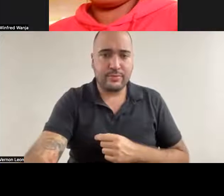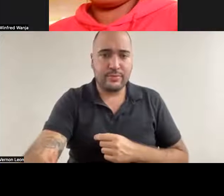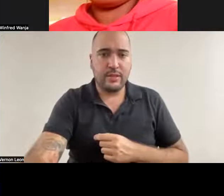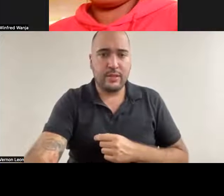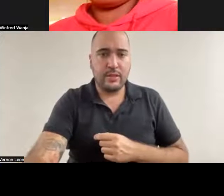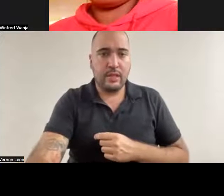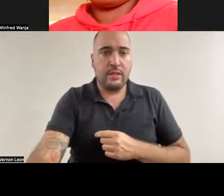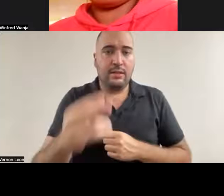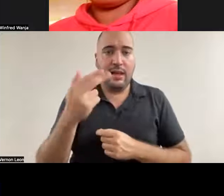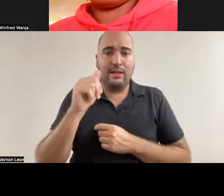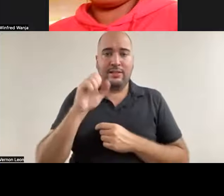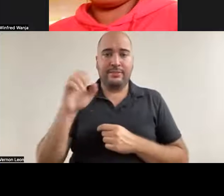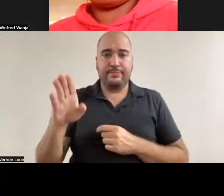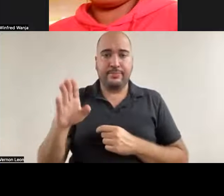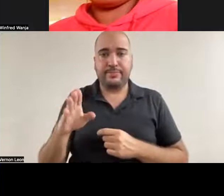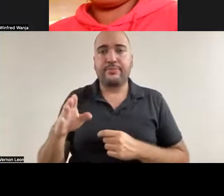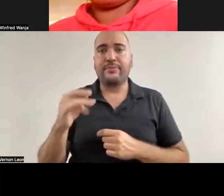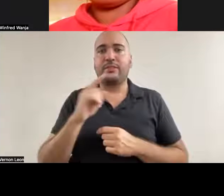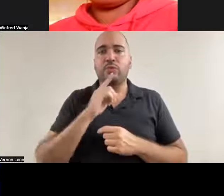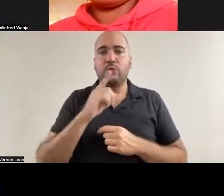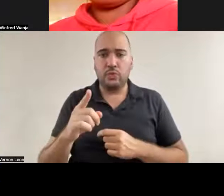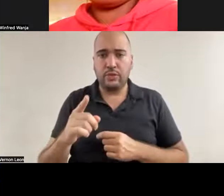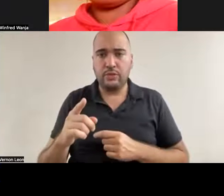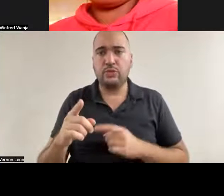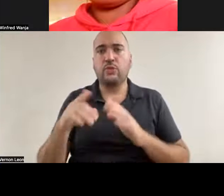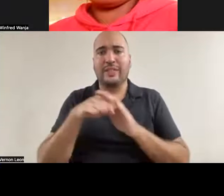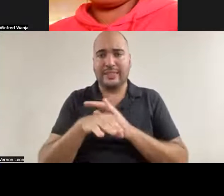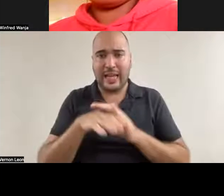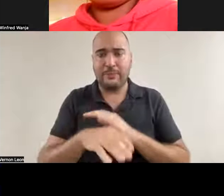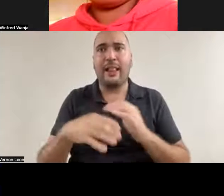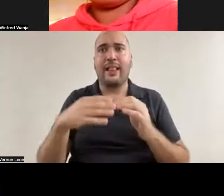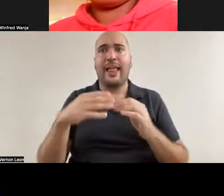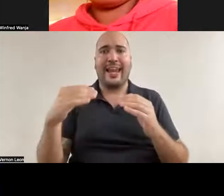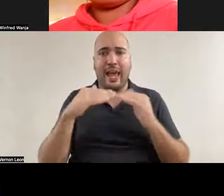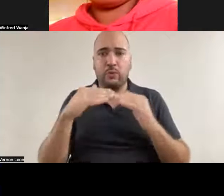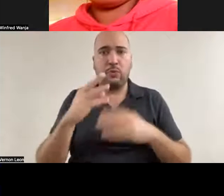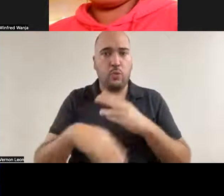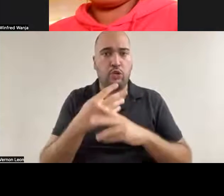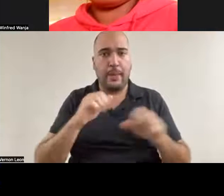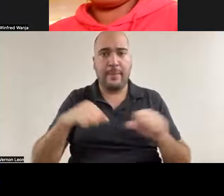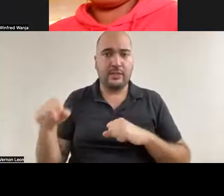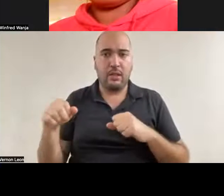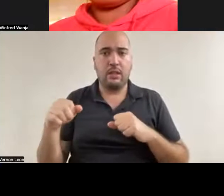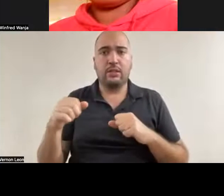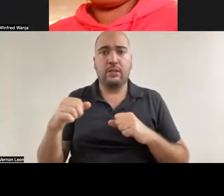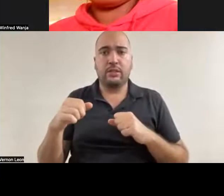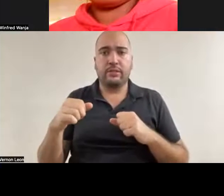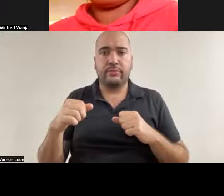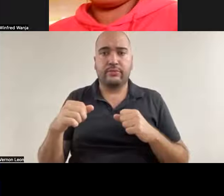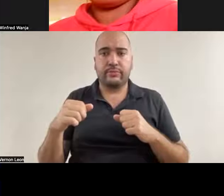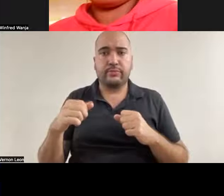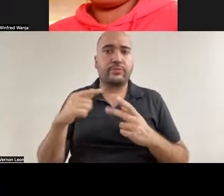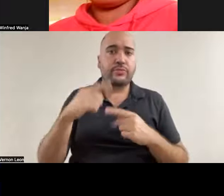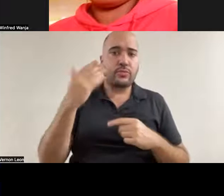is a truly accessible and equitable world possible? Why or why